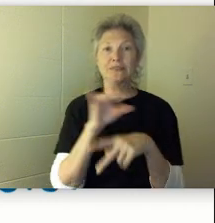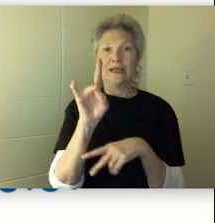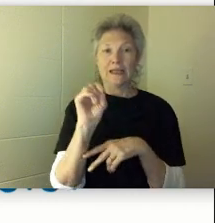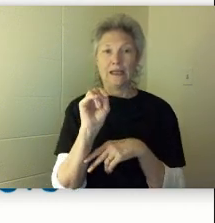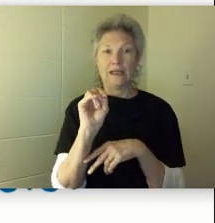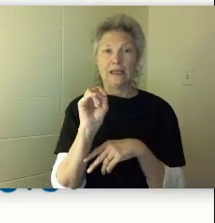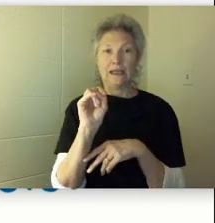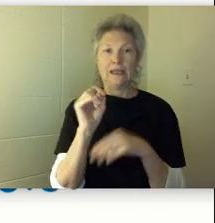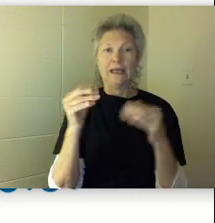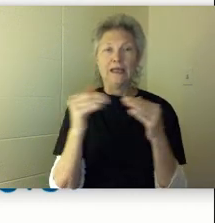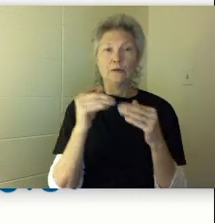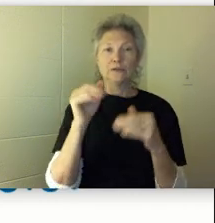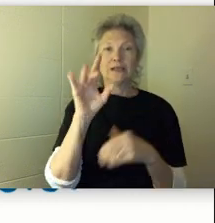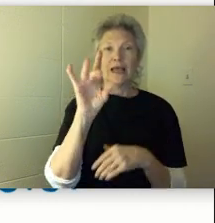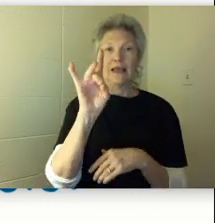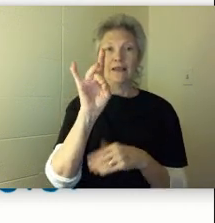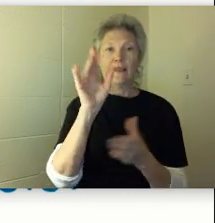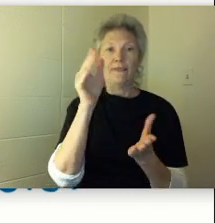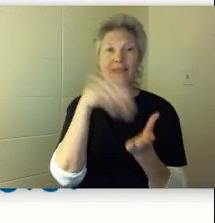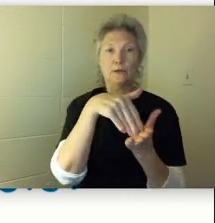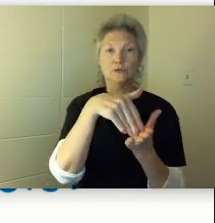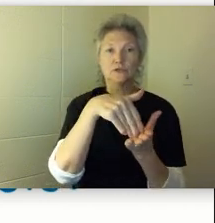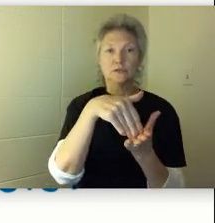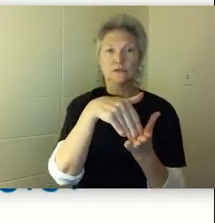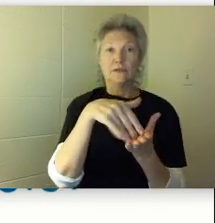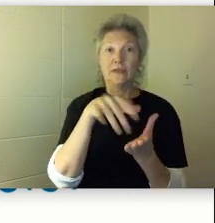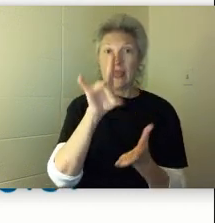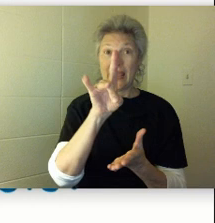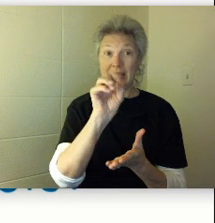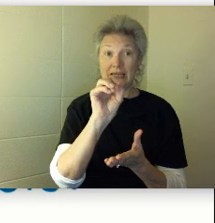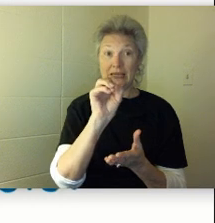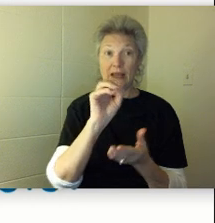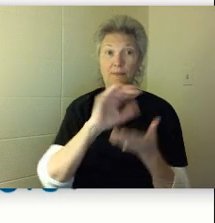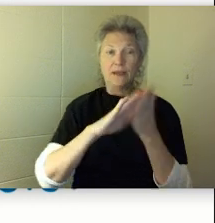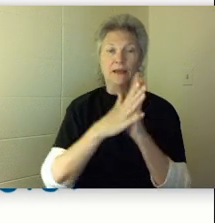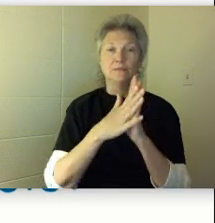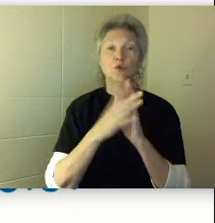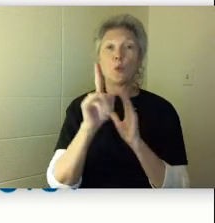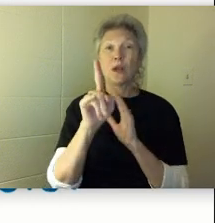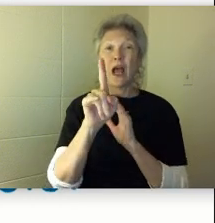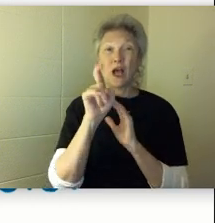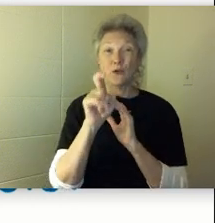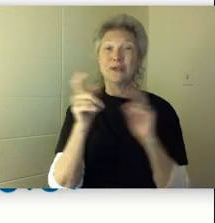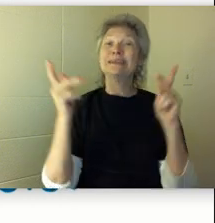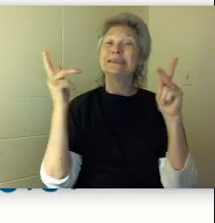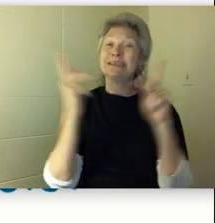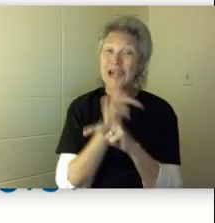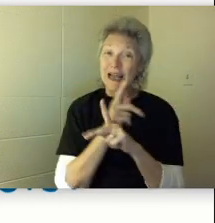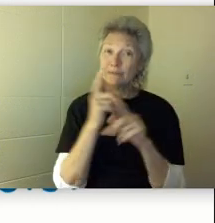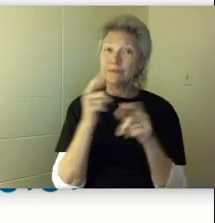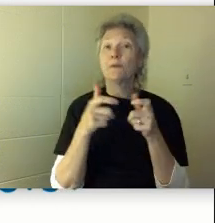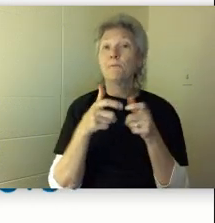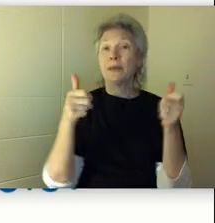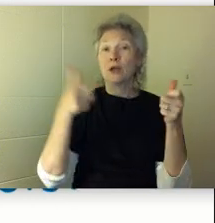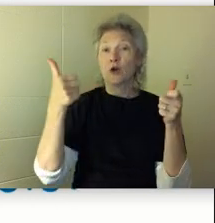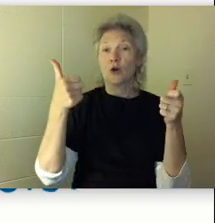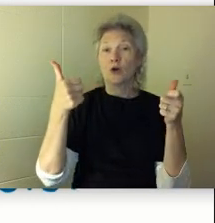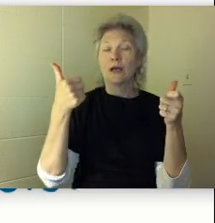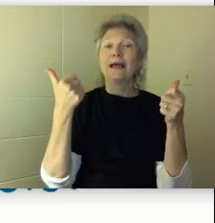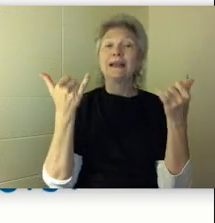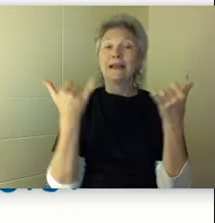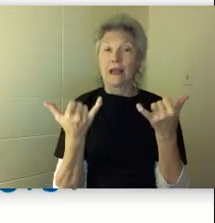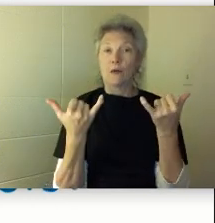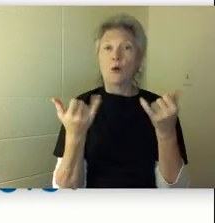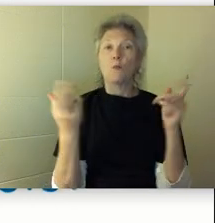80 is 8,000. The 80 becomes 100 times bigger. And now we'll multiply